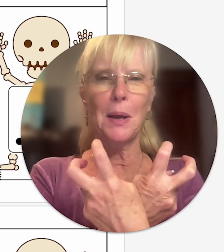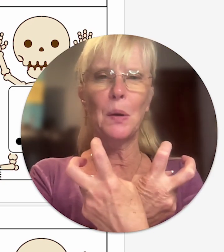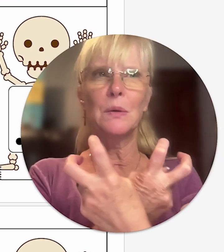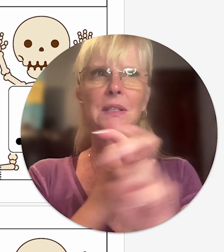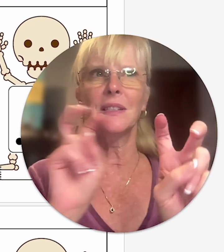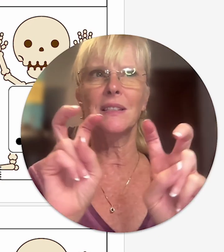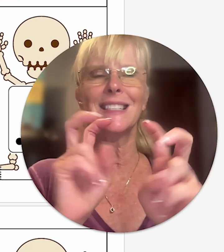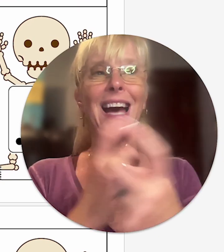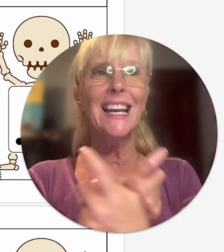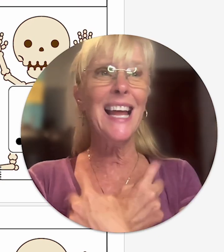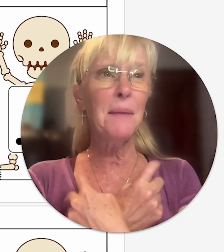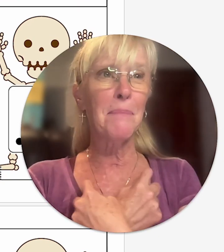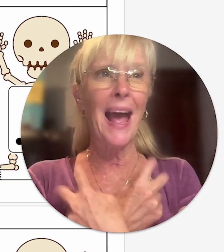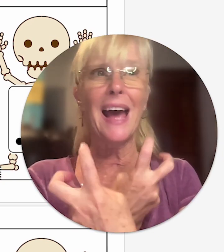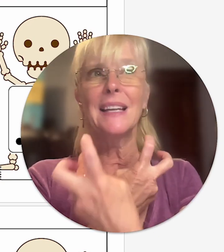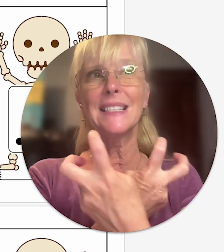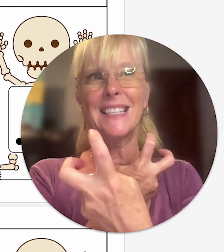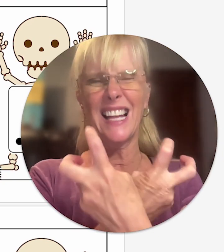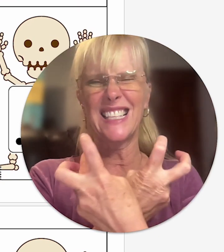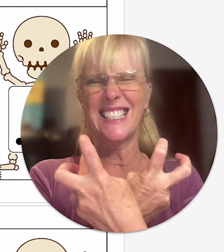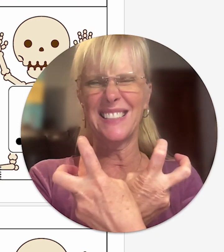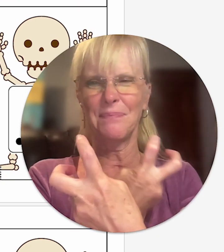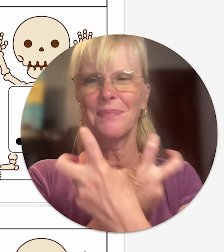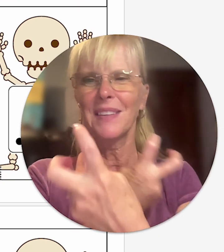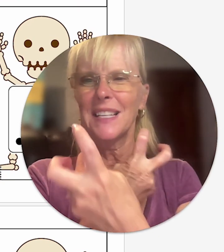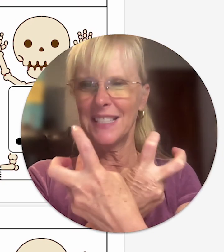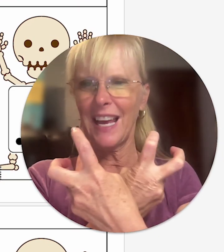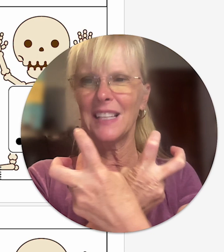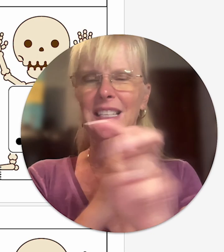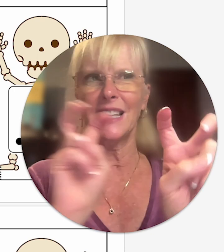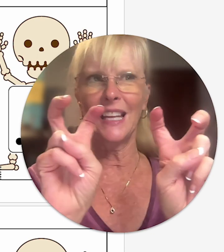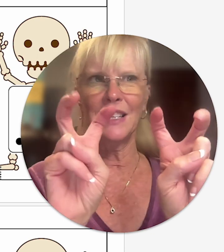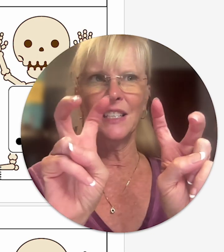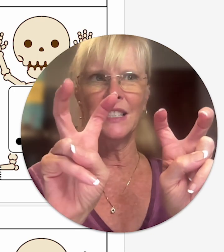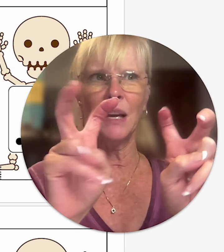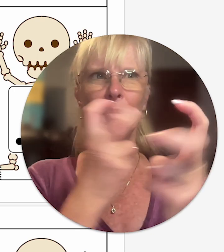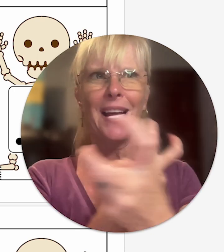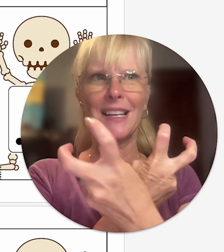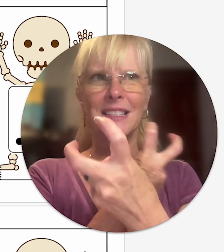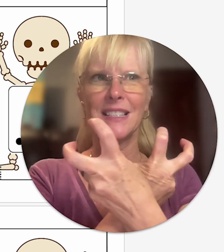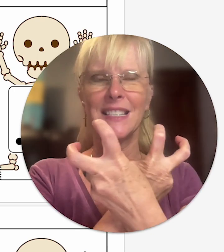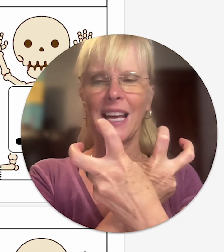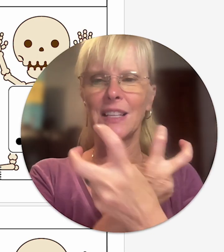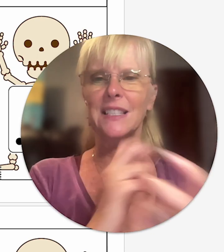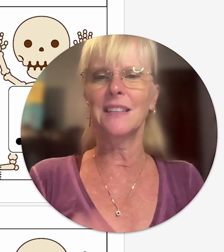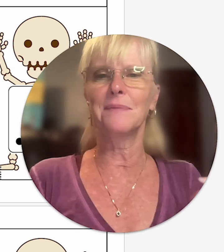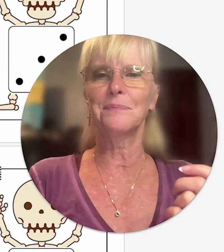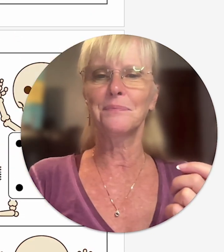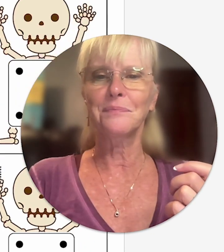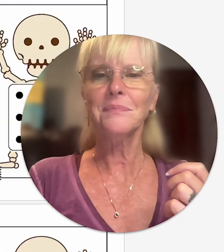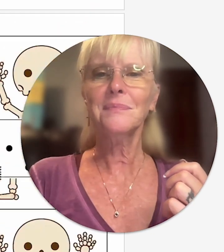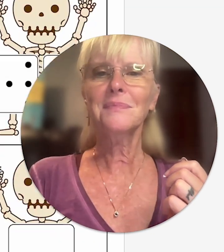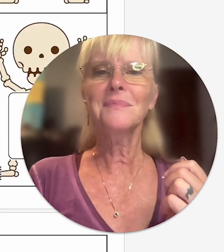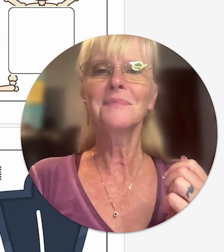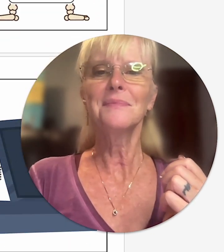is the bones. It's kind of like bat, skeleton. Skeleton, the double X's, skeleton.